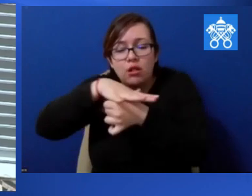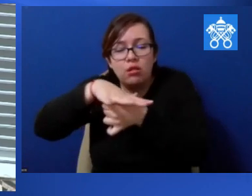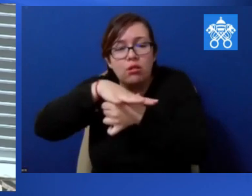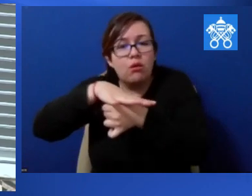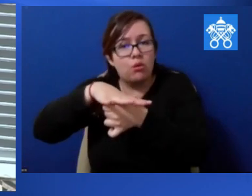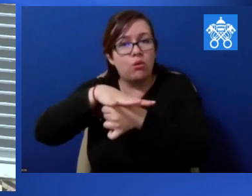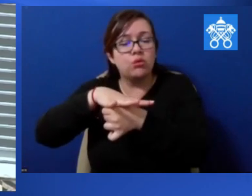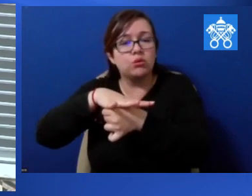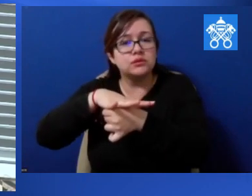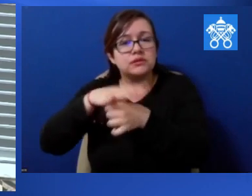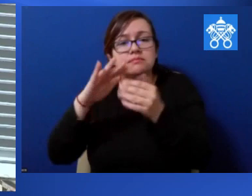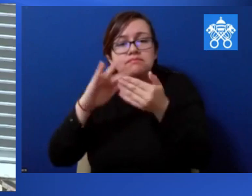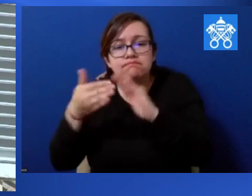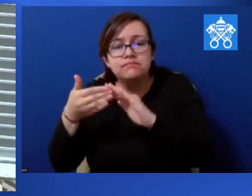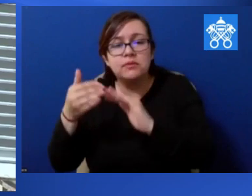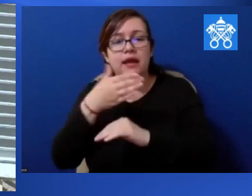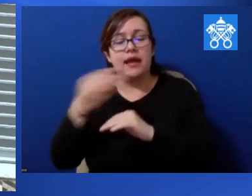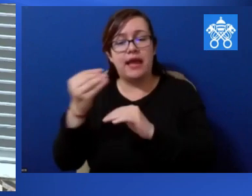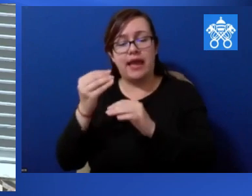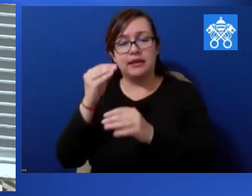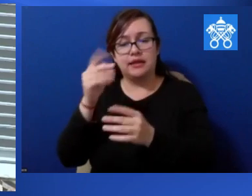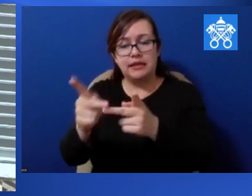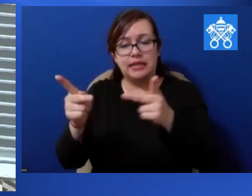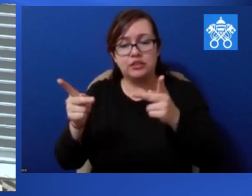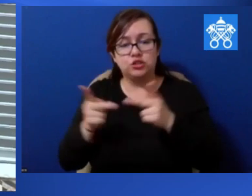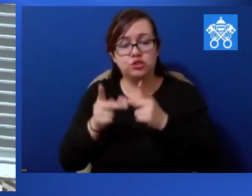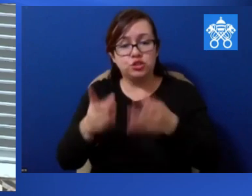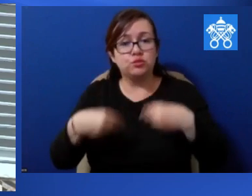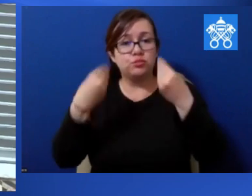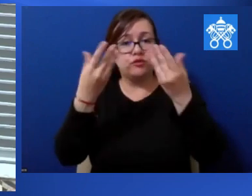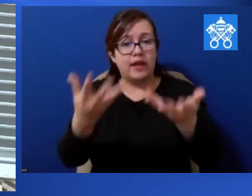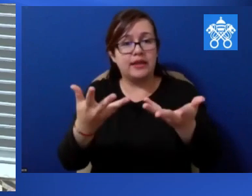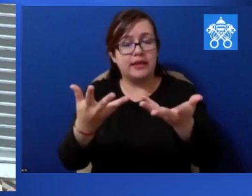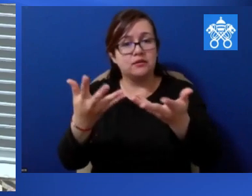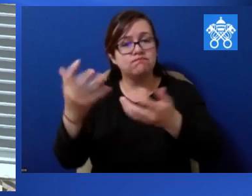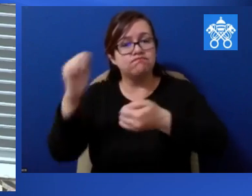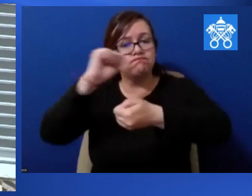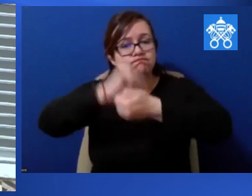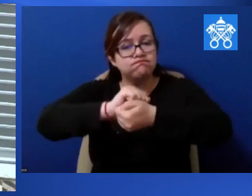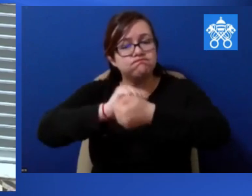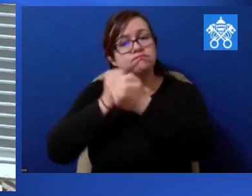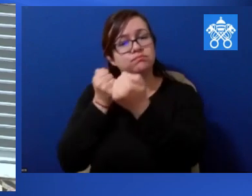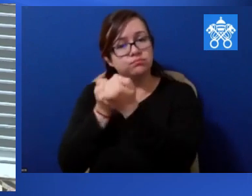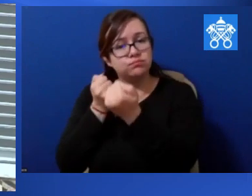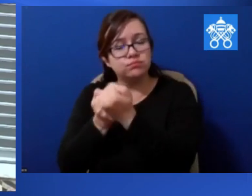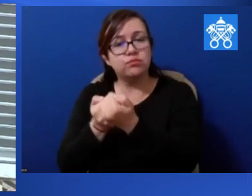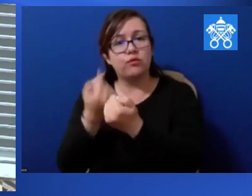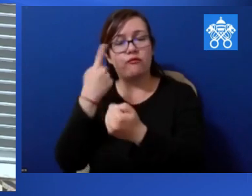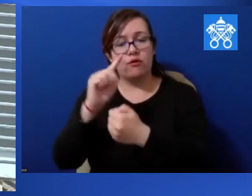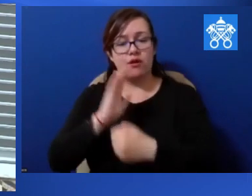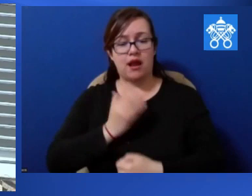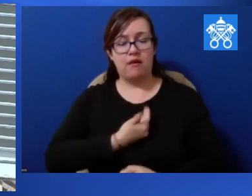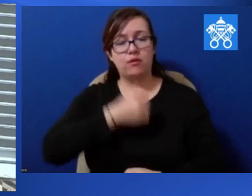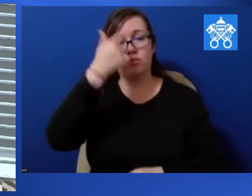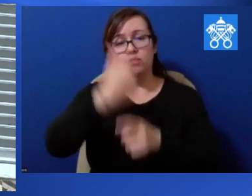population and the institutions providing solidarity and welcome to these our brothers and